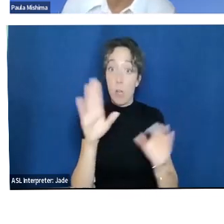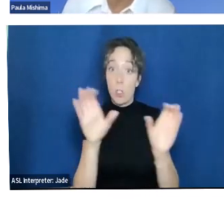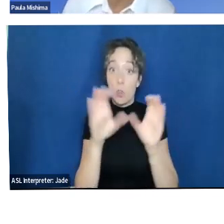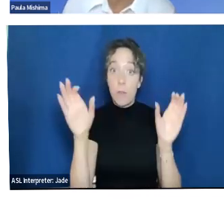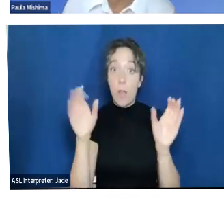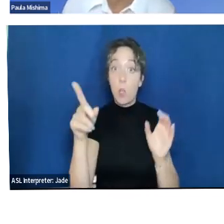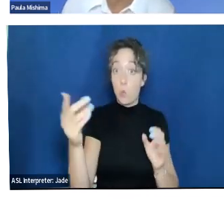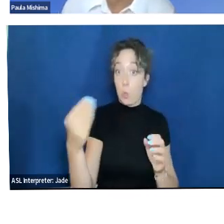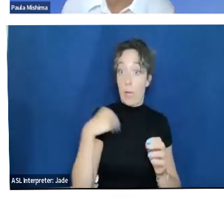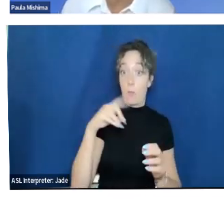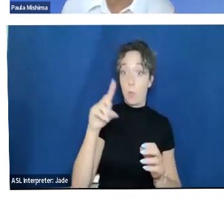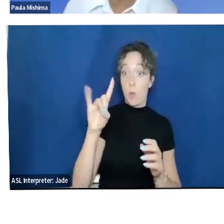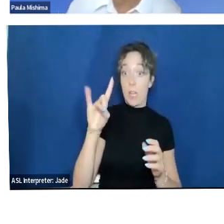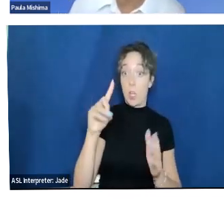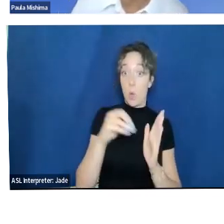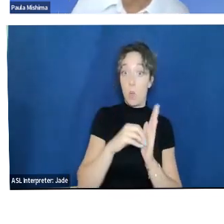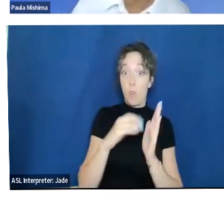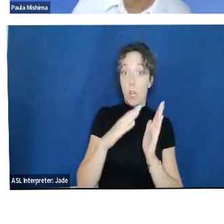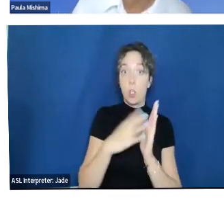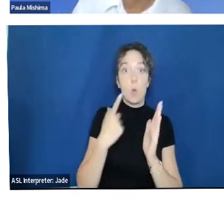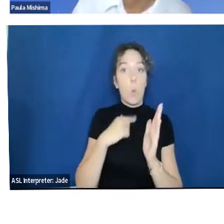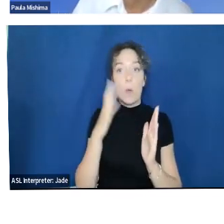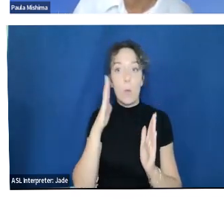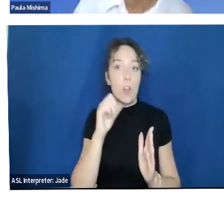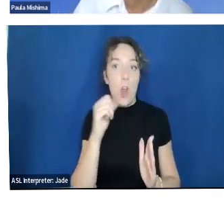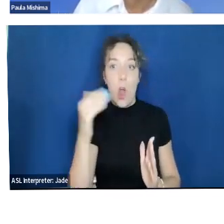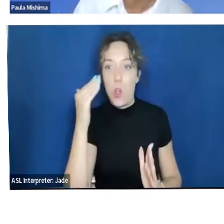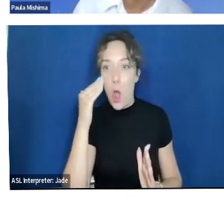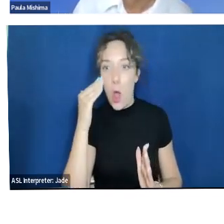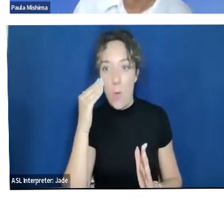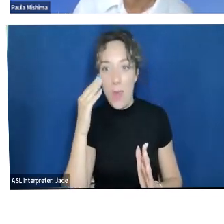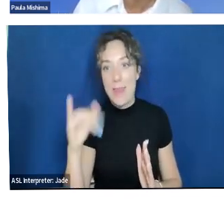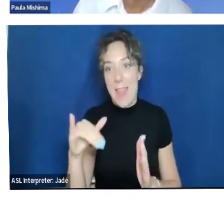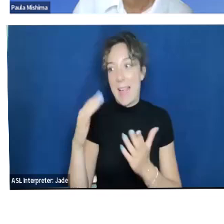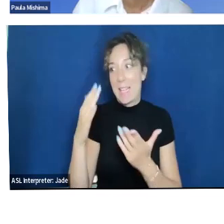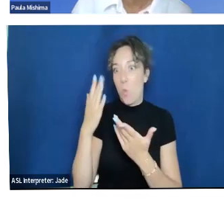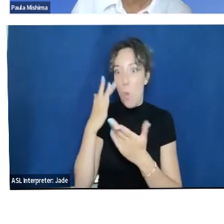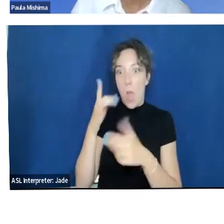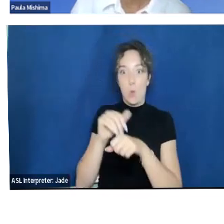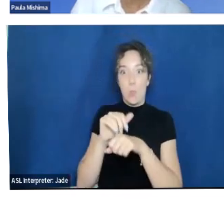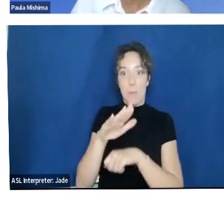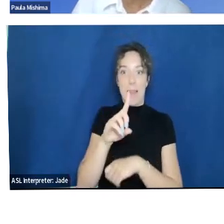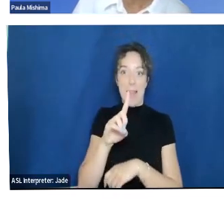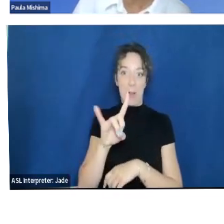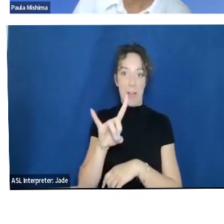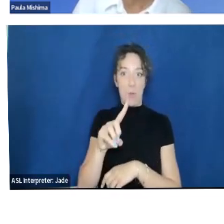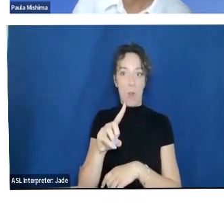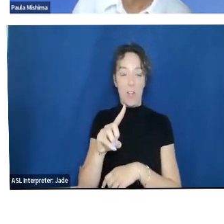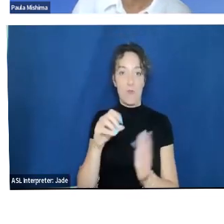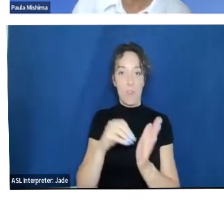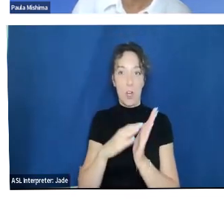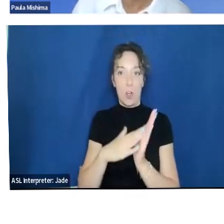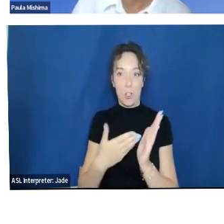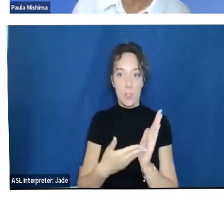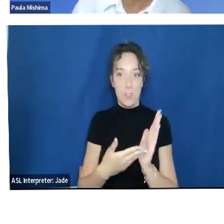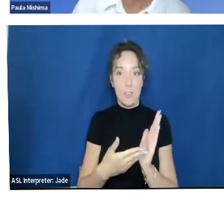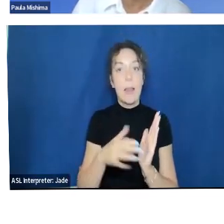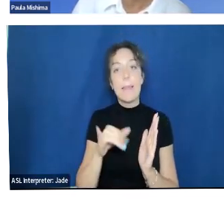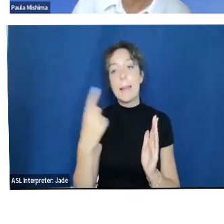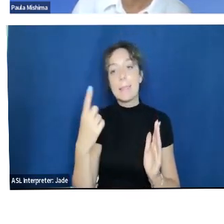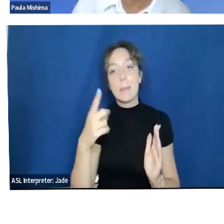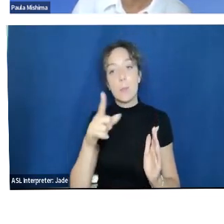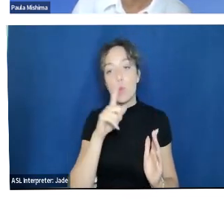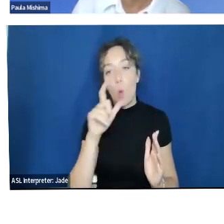know. That's the basis upon which you submitted the 181 record. And just this is something you don't have to worry